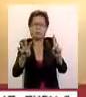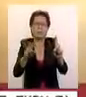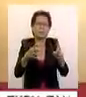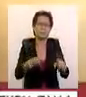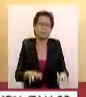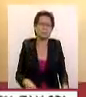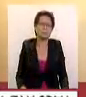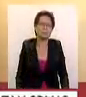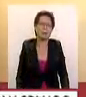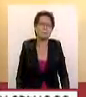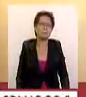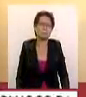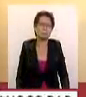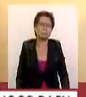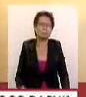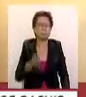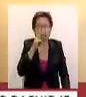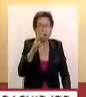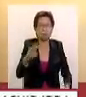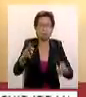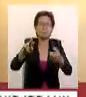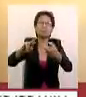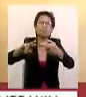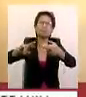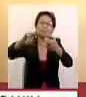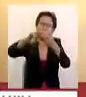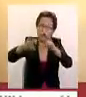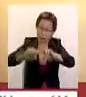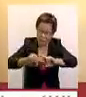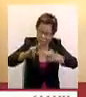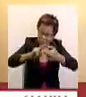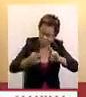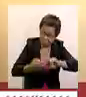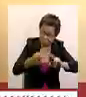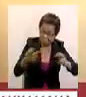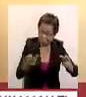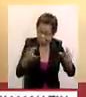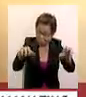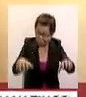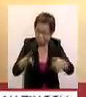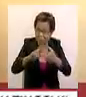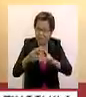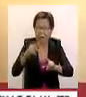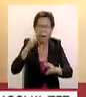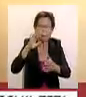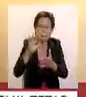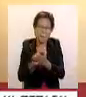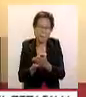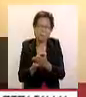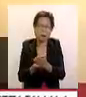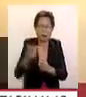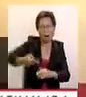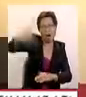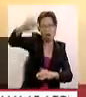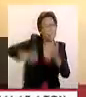To look at the bilateral relations, I believe this is the highest level that we